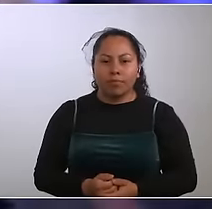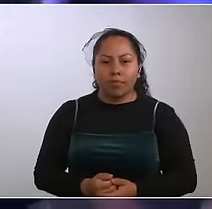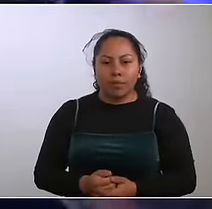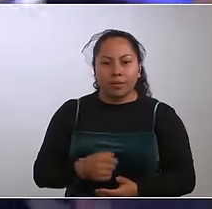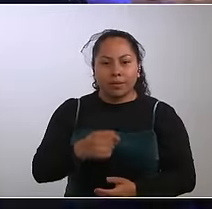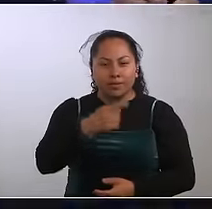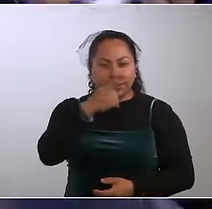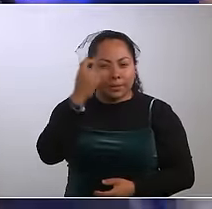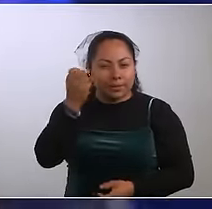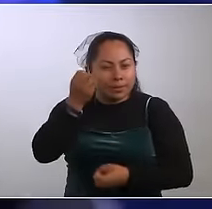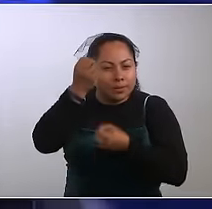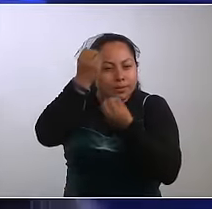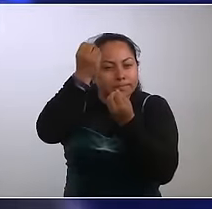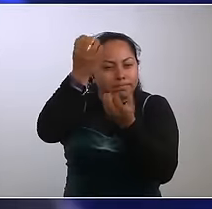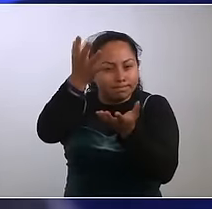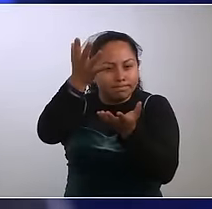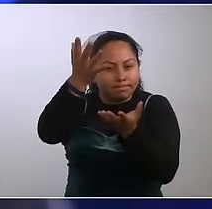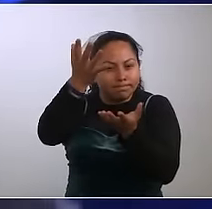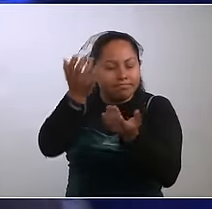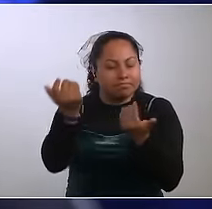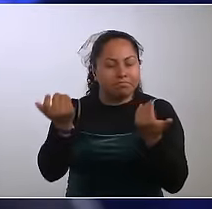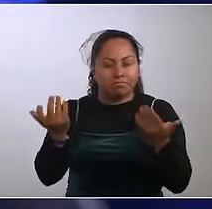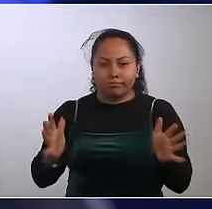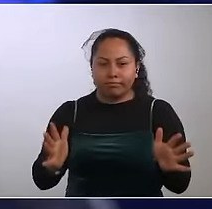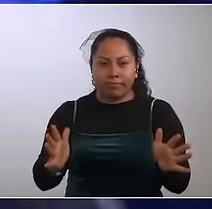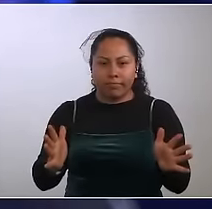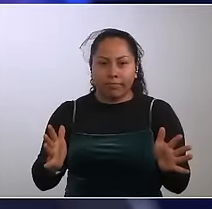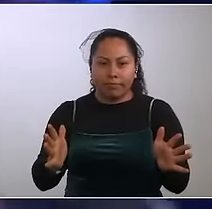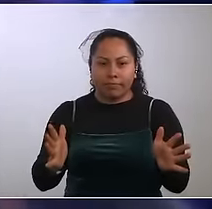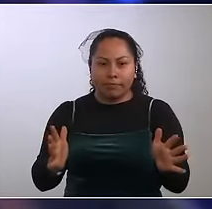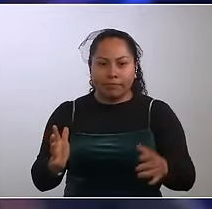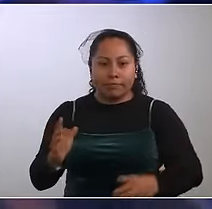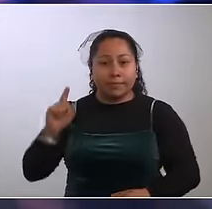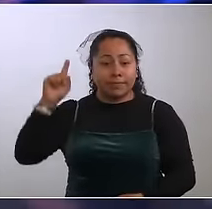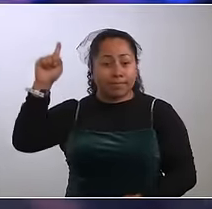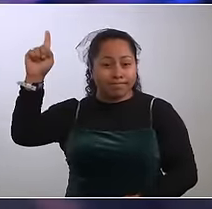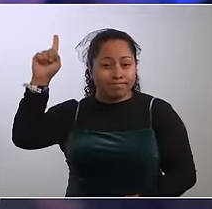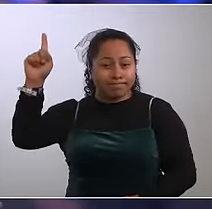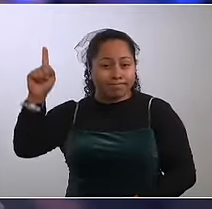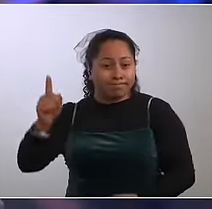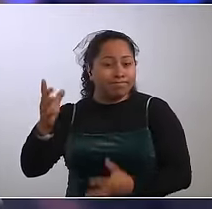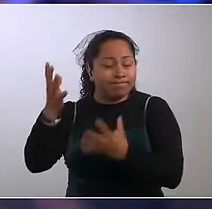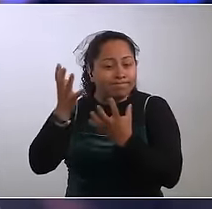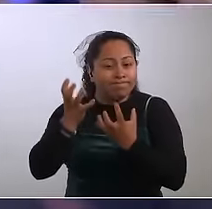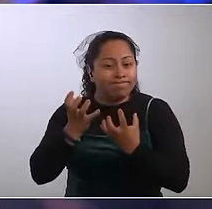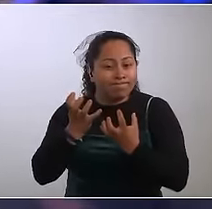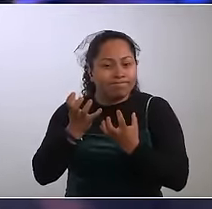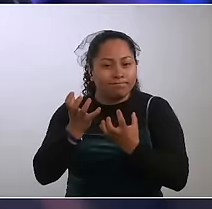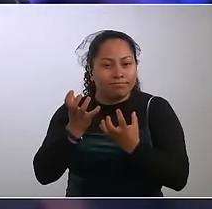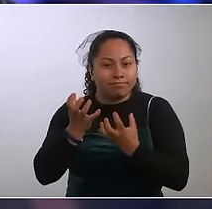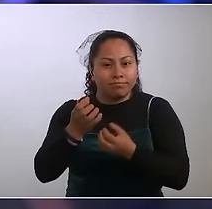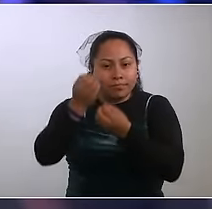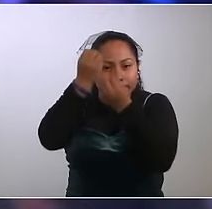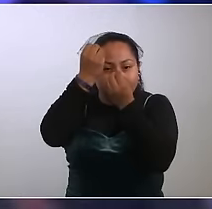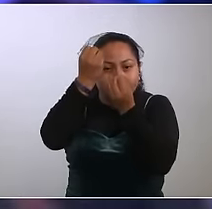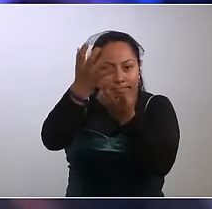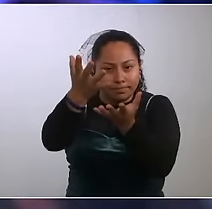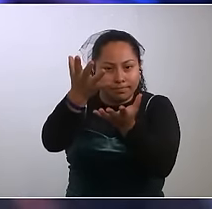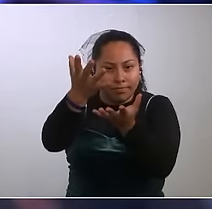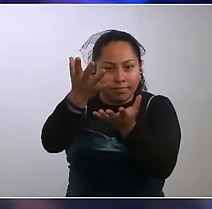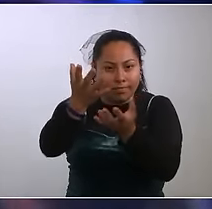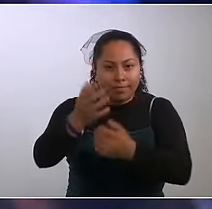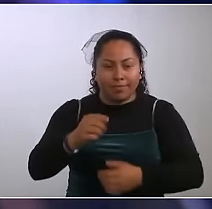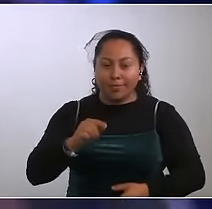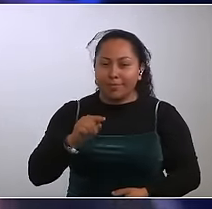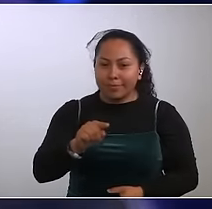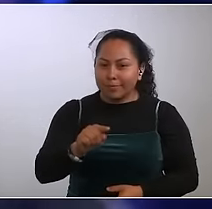instruction. Por obediencia a la instrucción. Period. Periodo, punto. He desires obedience and not sacrifice. sacrifice. You're not smarter than